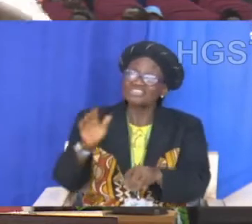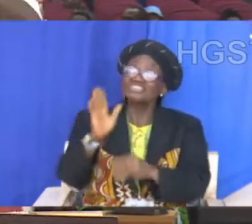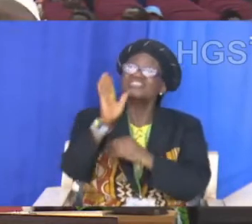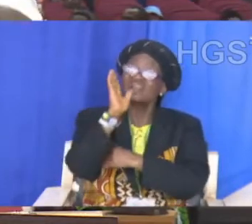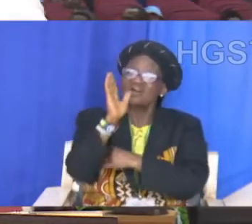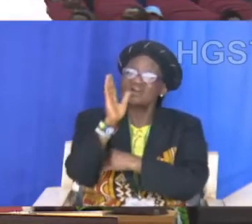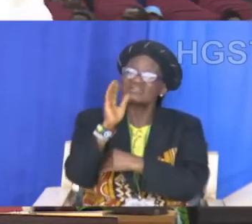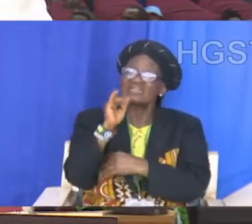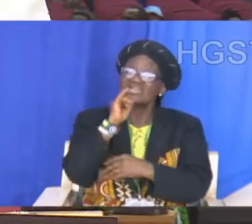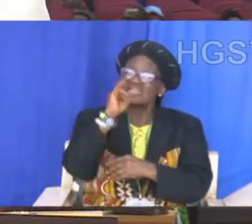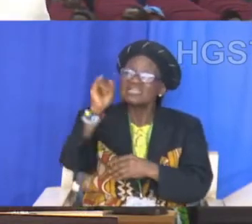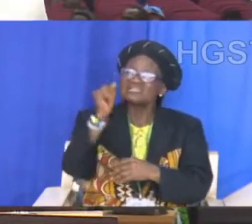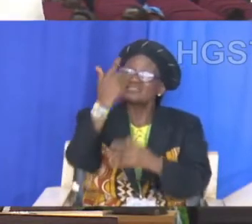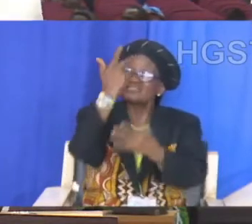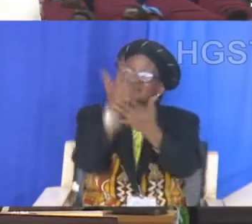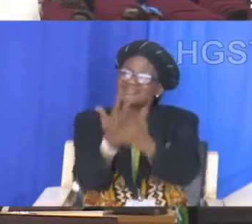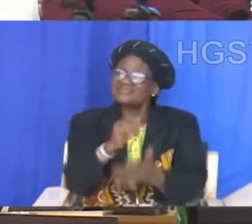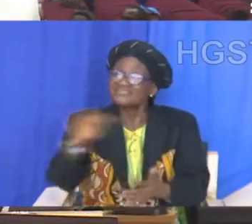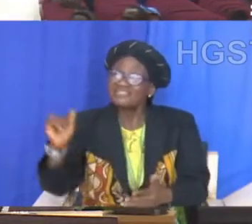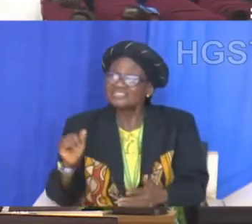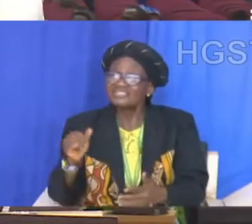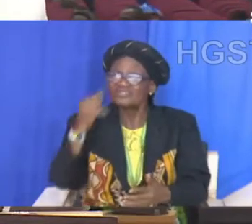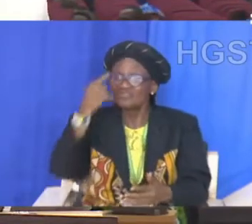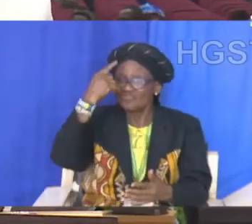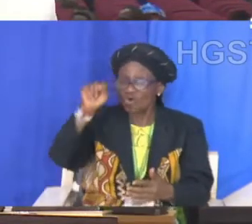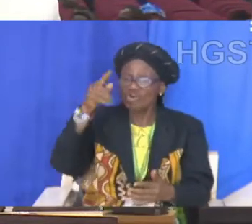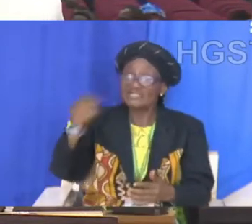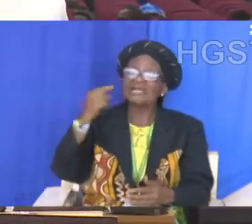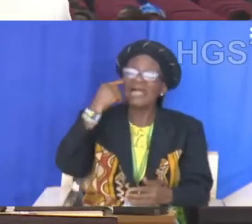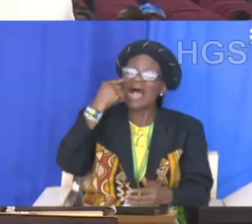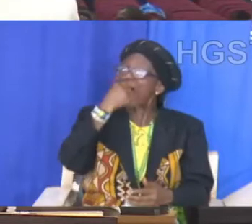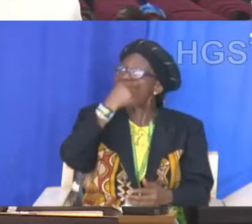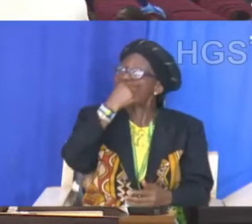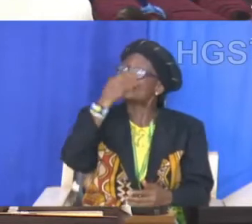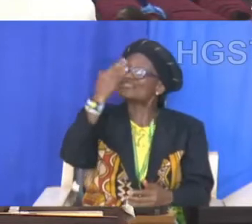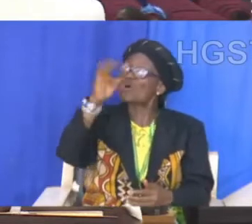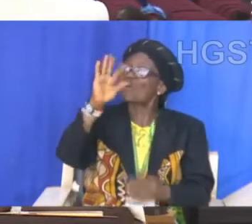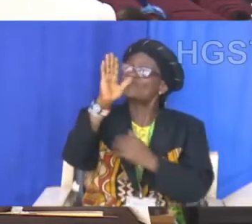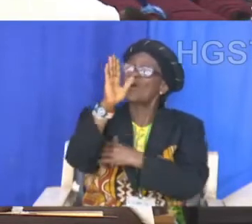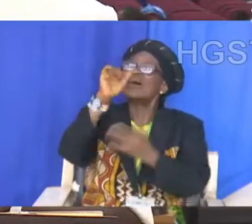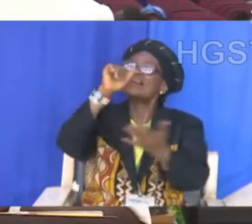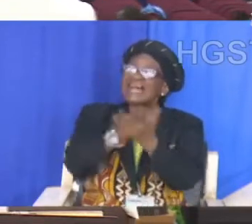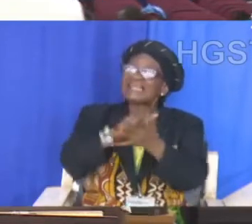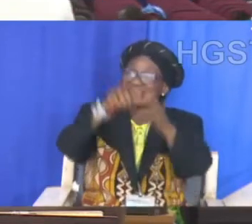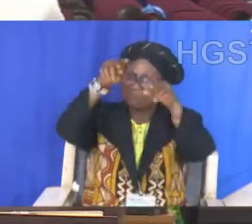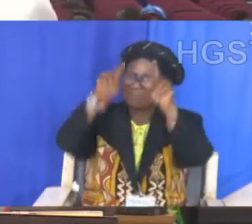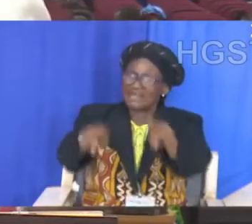it's reaching for the eyes of God. That fellow is dead.